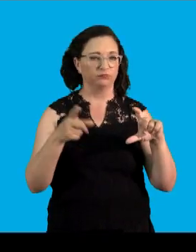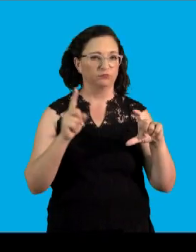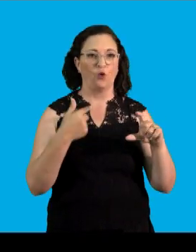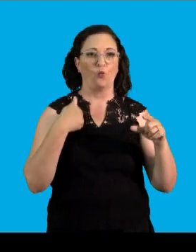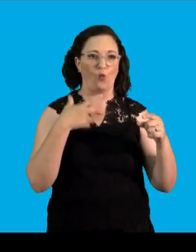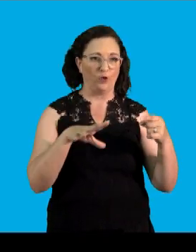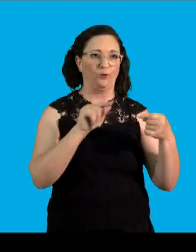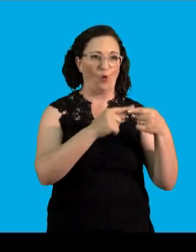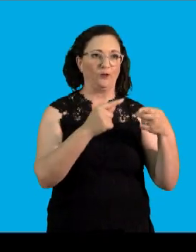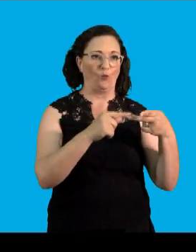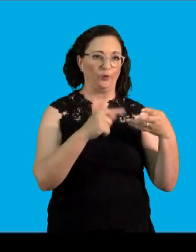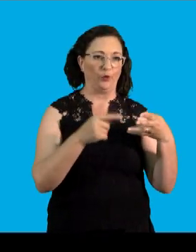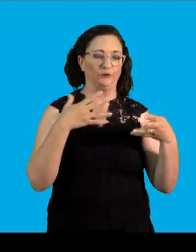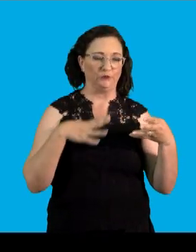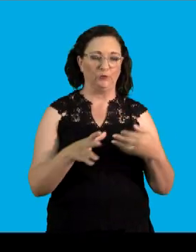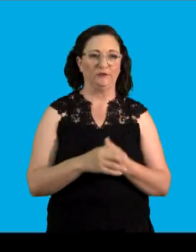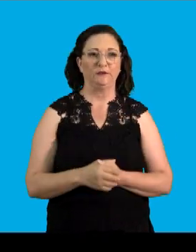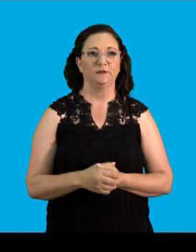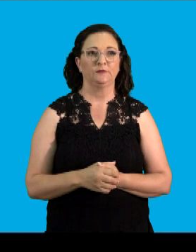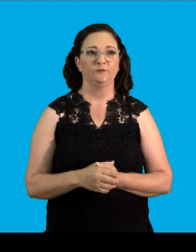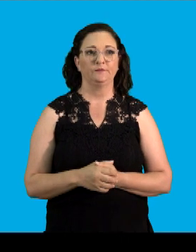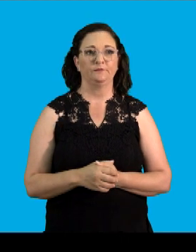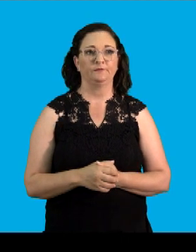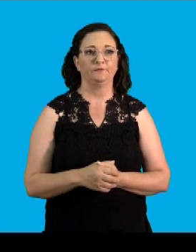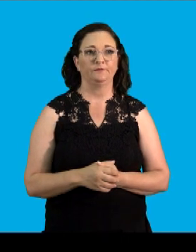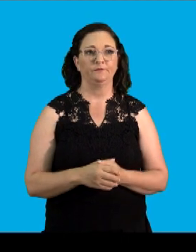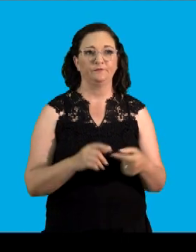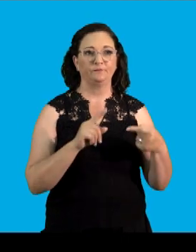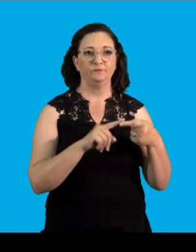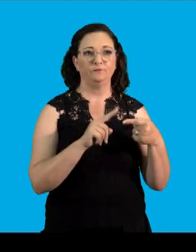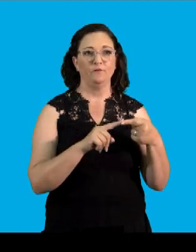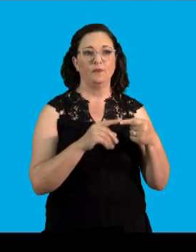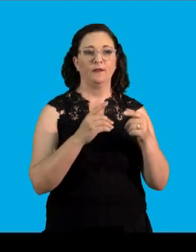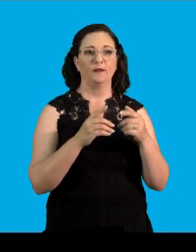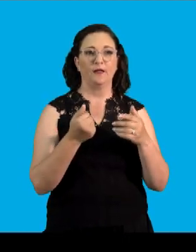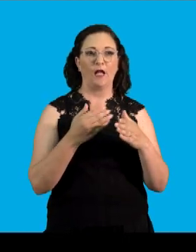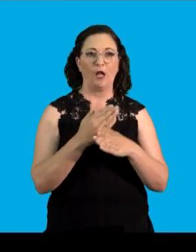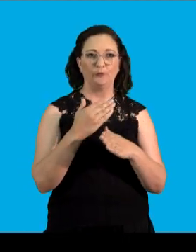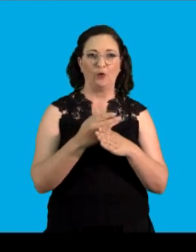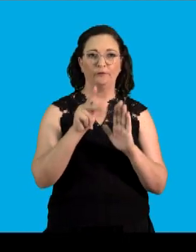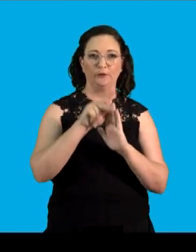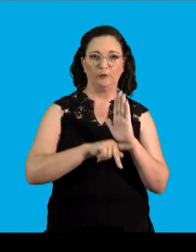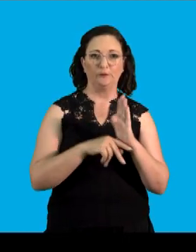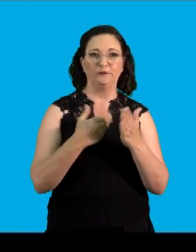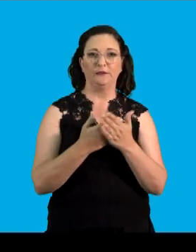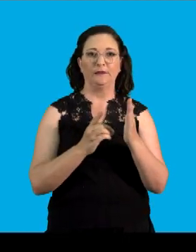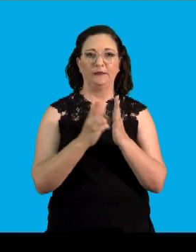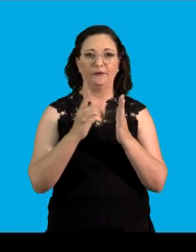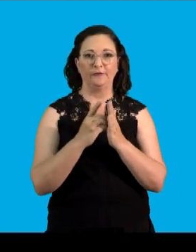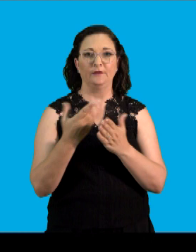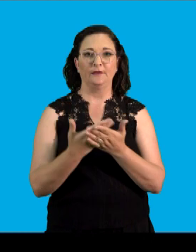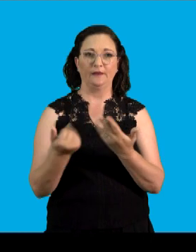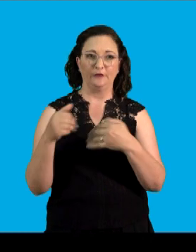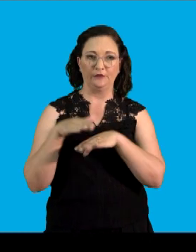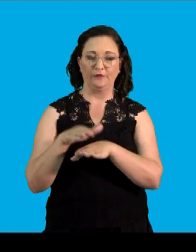points. All right, advise businesses on how to promote inclusivity, develop employment policies that seek